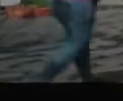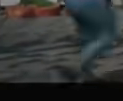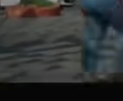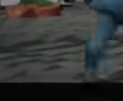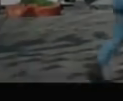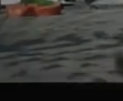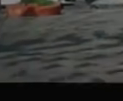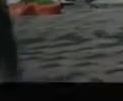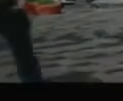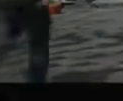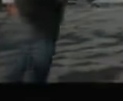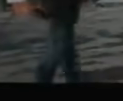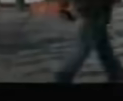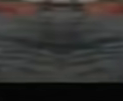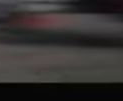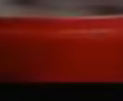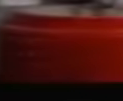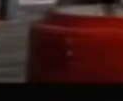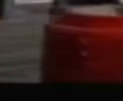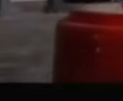about the COVID-19 vaccine.